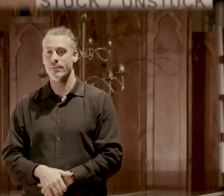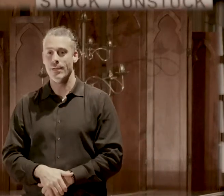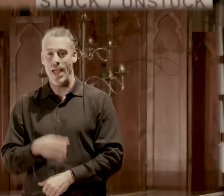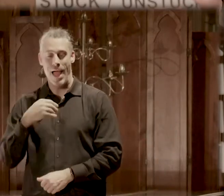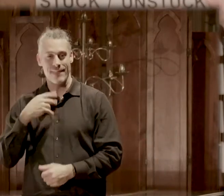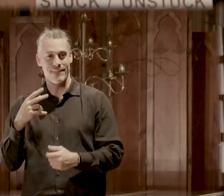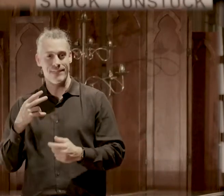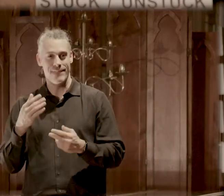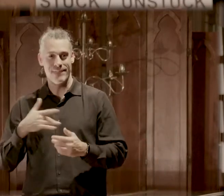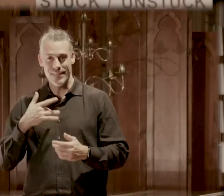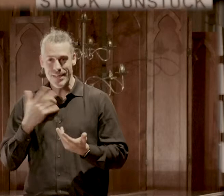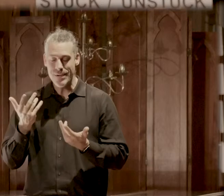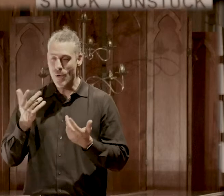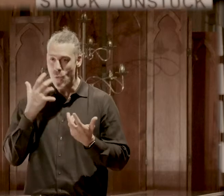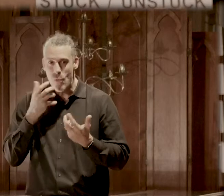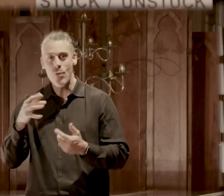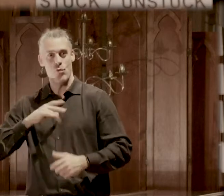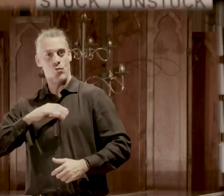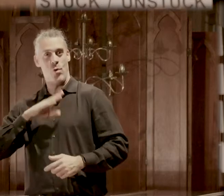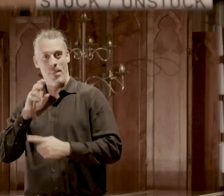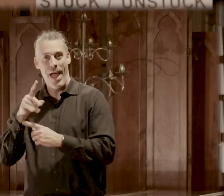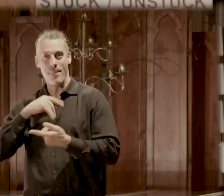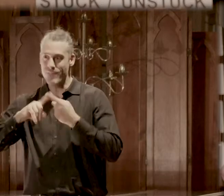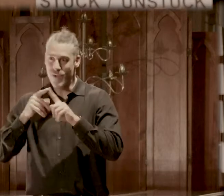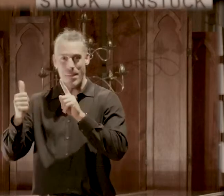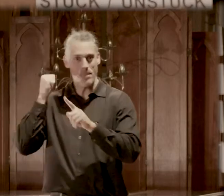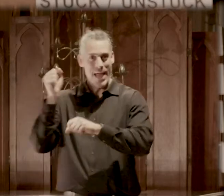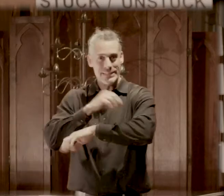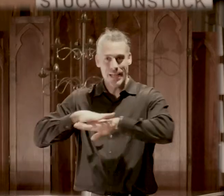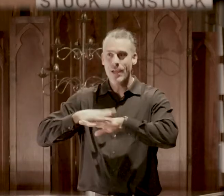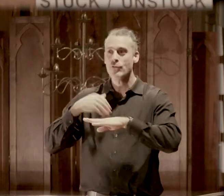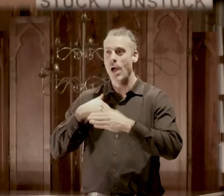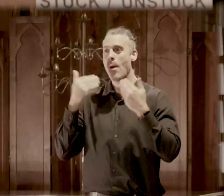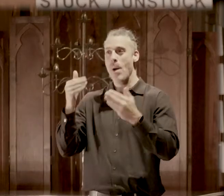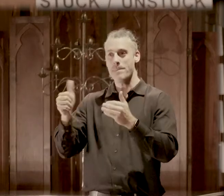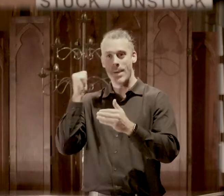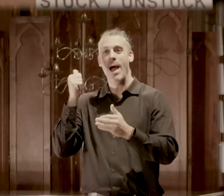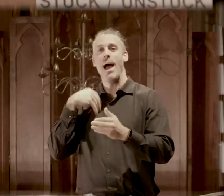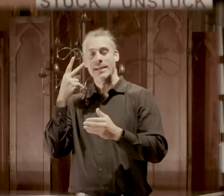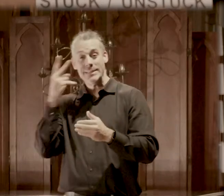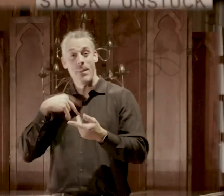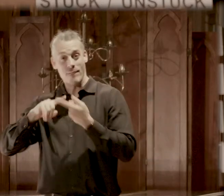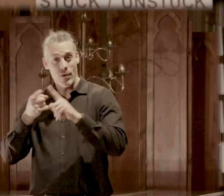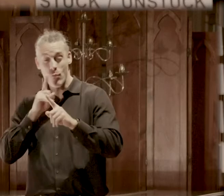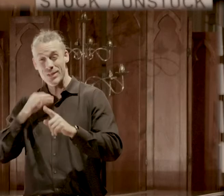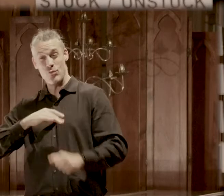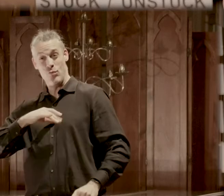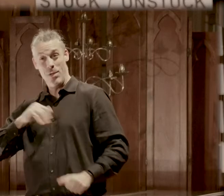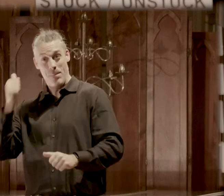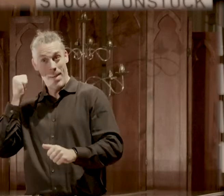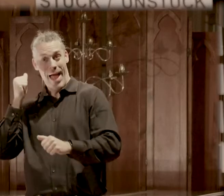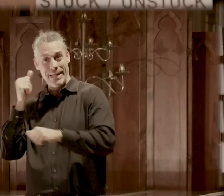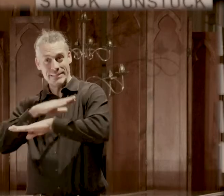was like all a buzz, all these cool bands. And I was like, my friends are backstage. So I went back to see them, and it was cool